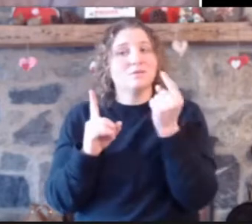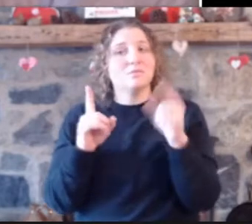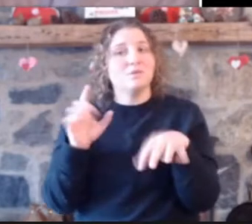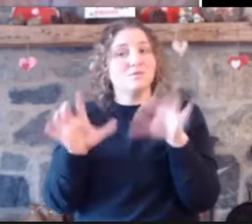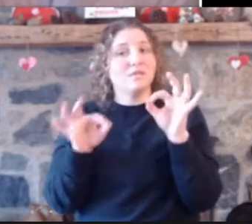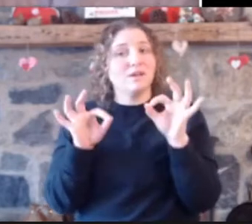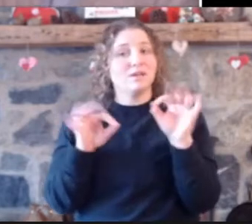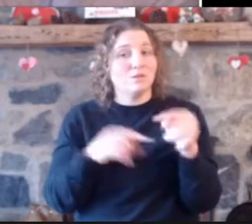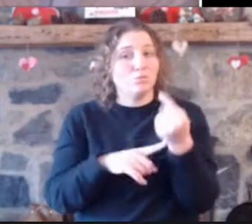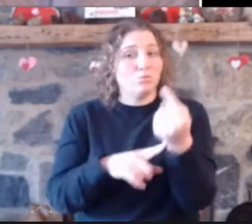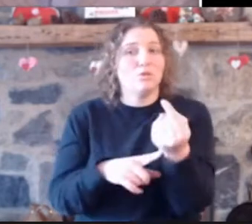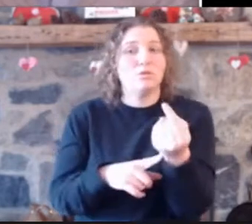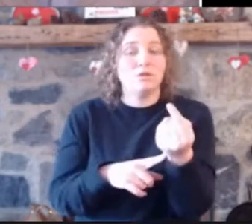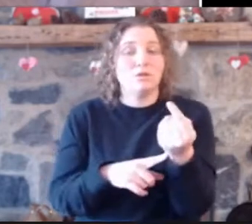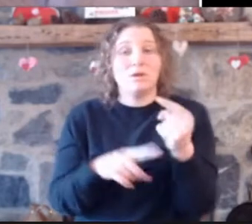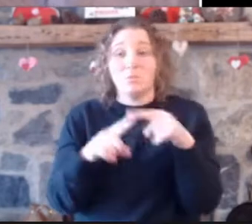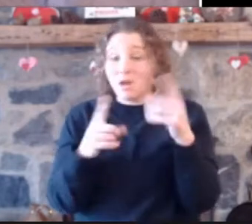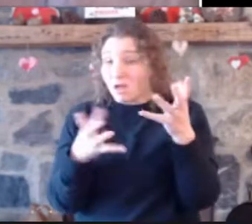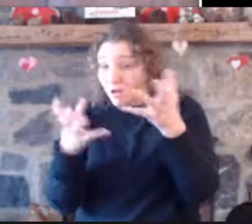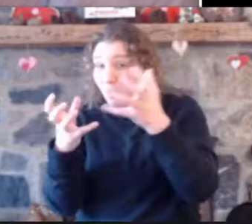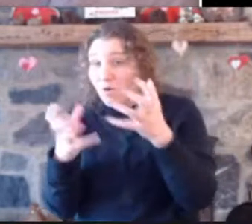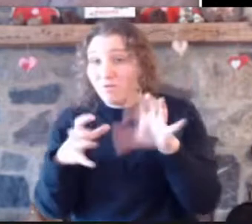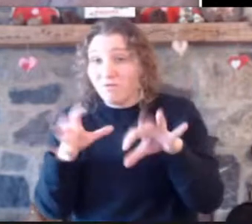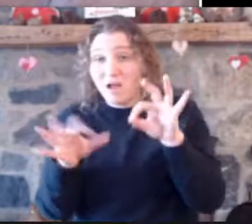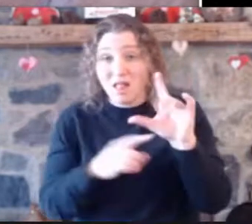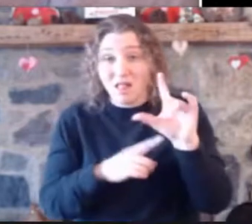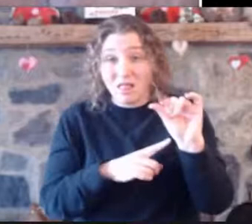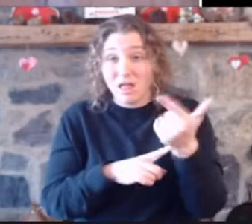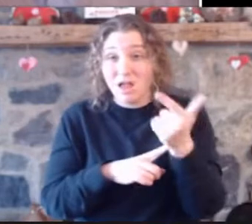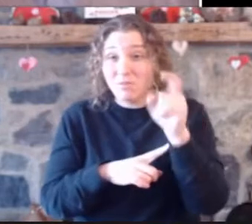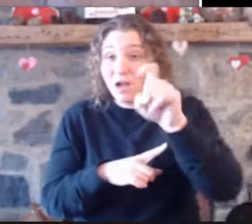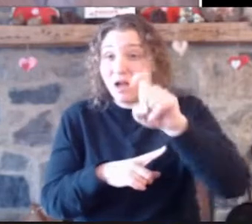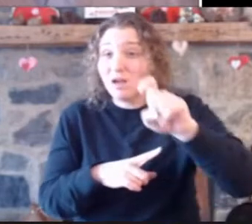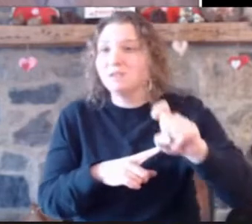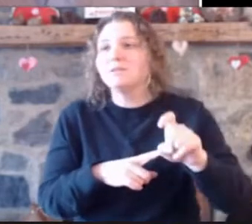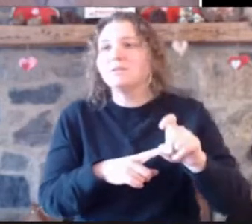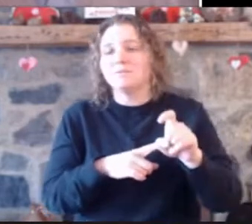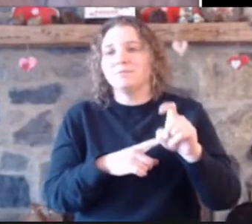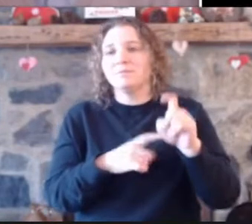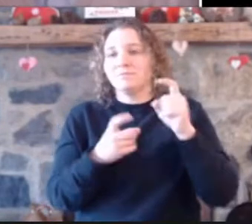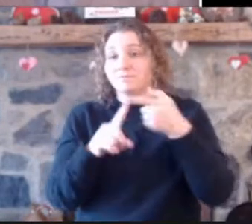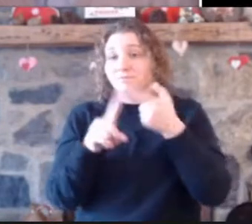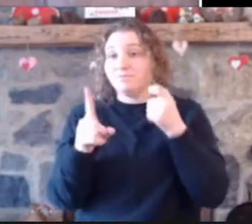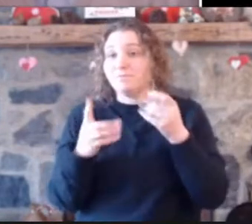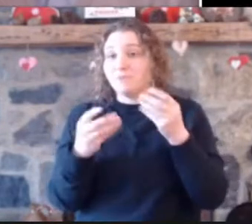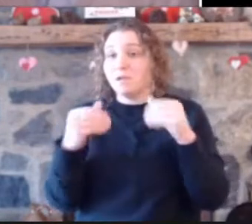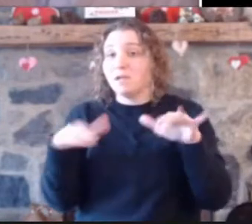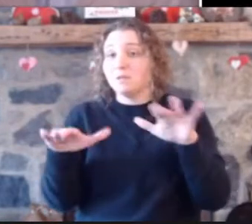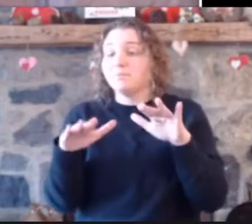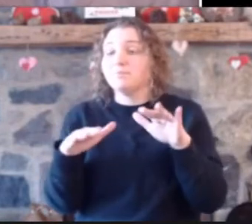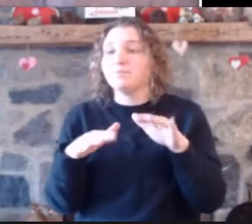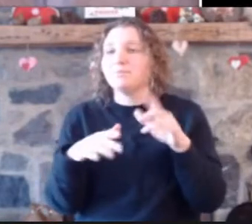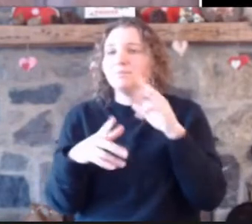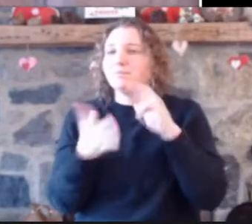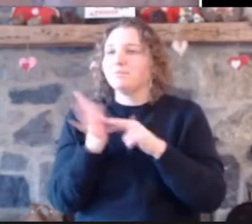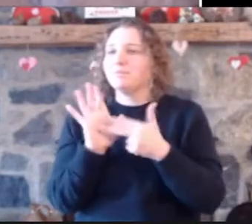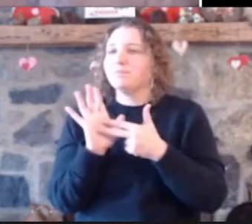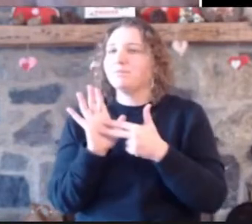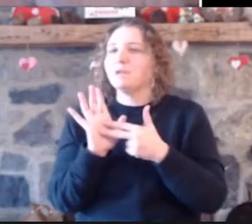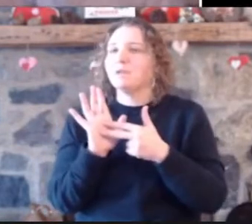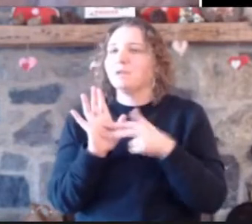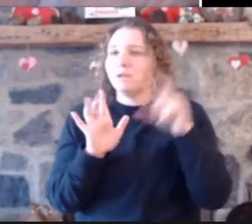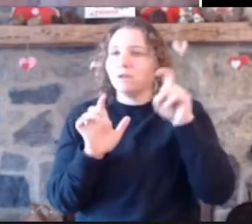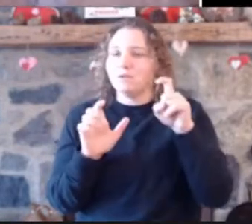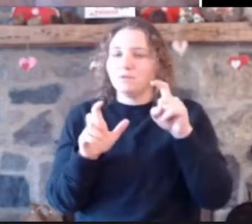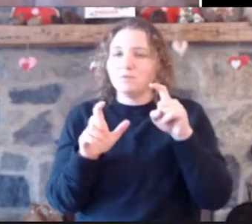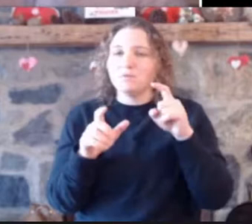a sperm whale, but so desperate to find a leg on it because they've got to have this idea it came from the land. So what does it take? Well, you got to find a new